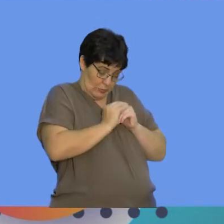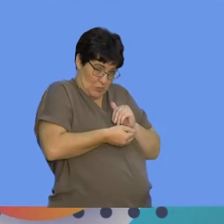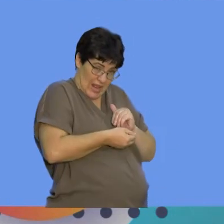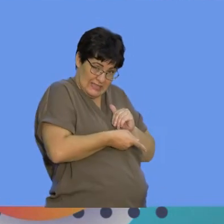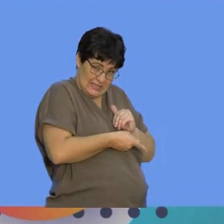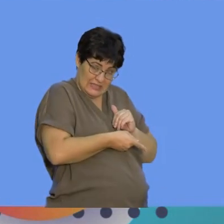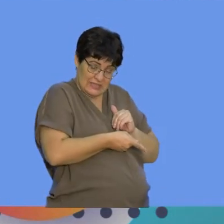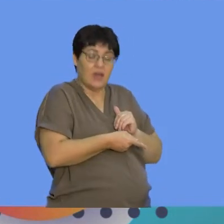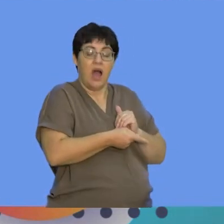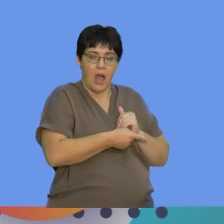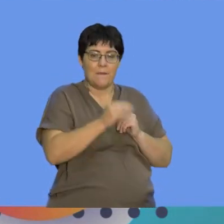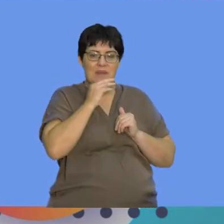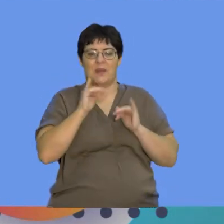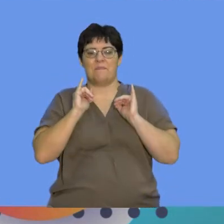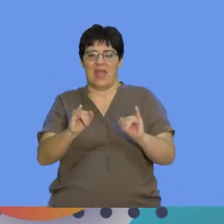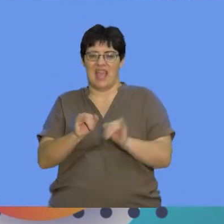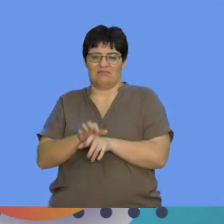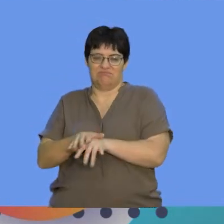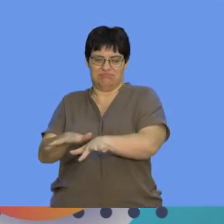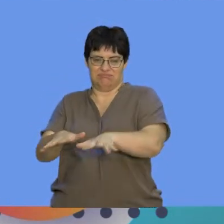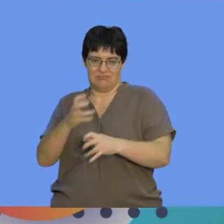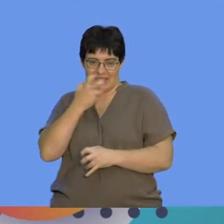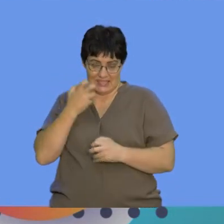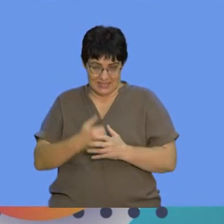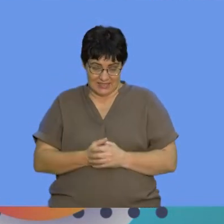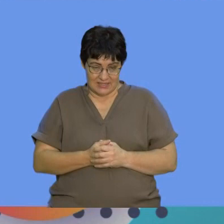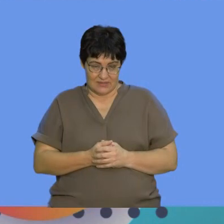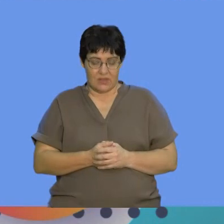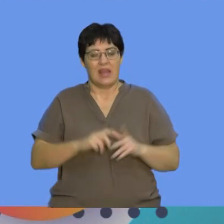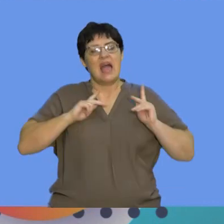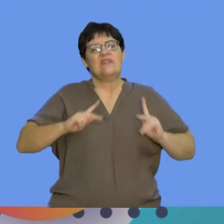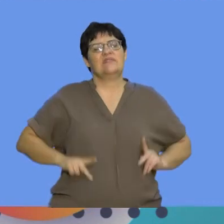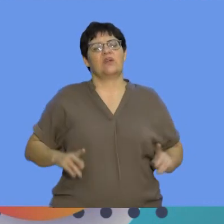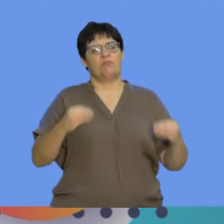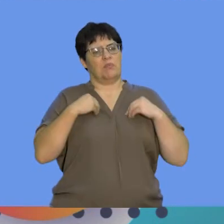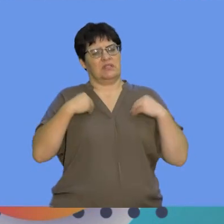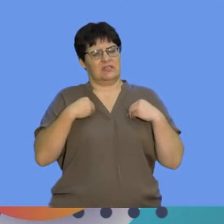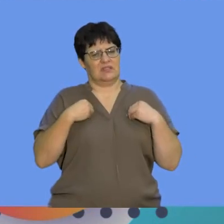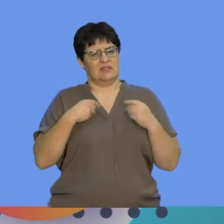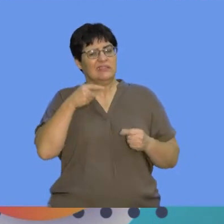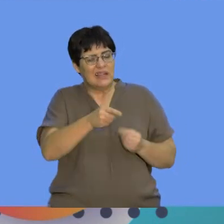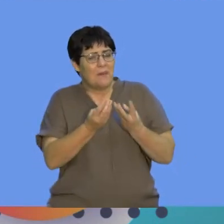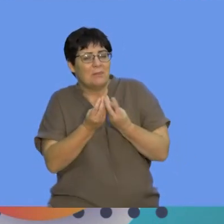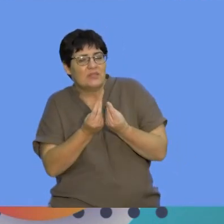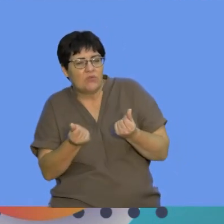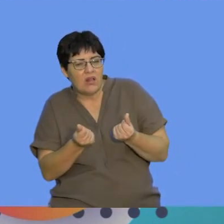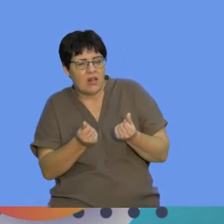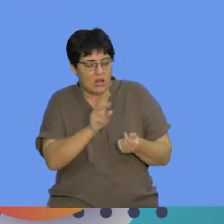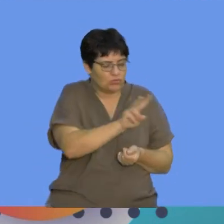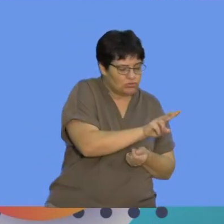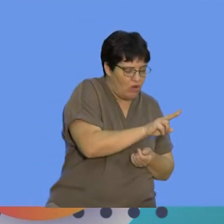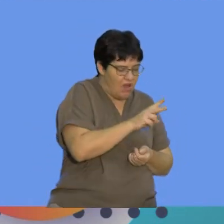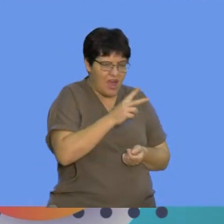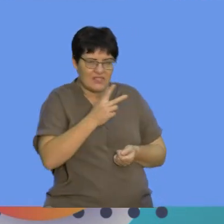of classification now. And we are talking physical properties, how well these materials transfer heat